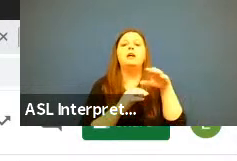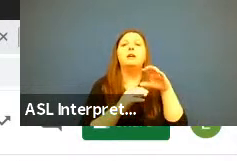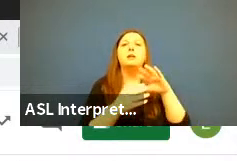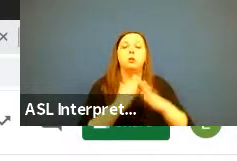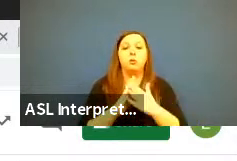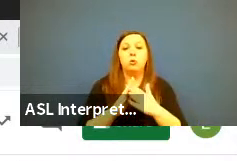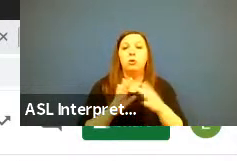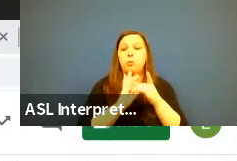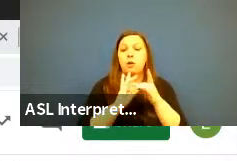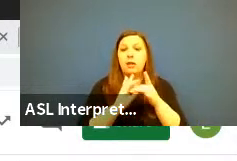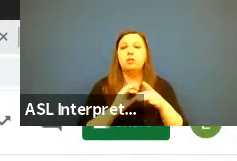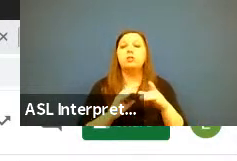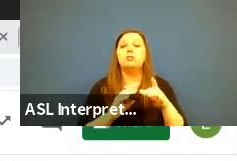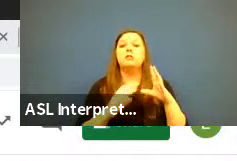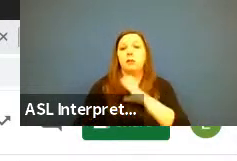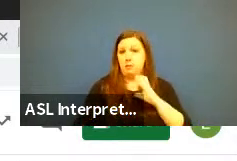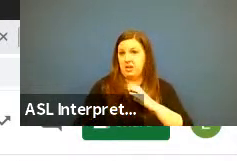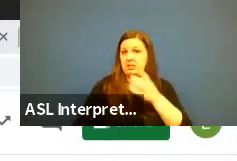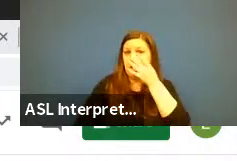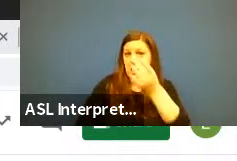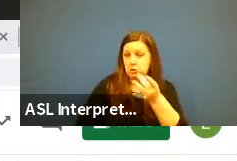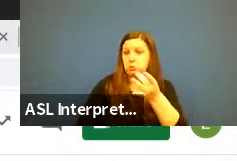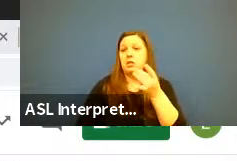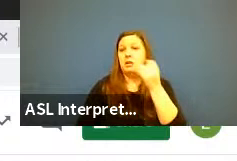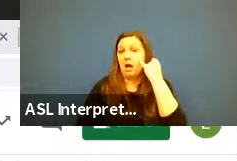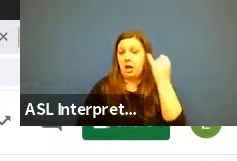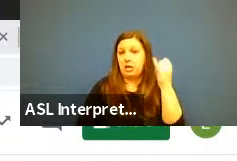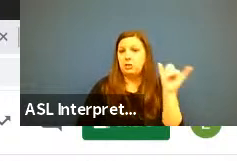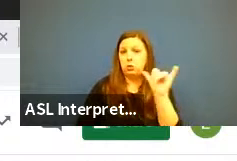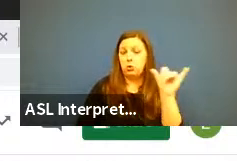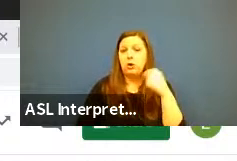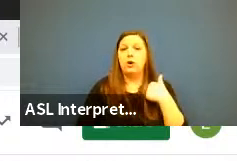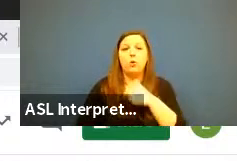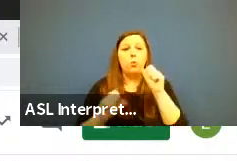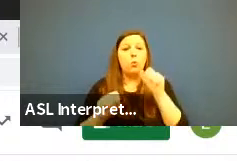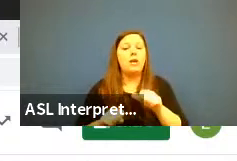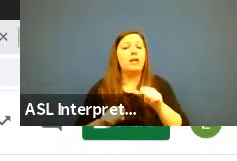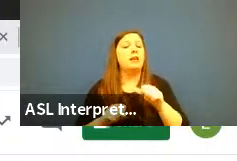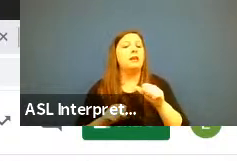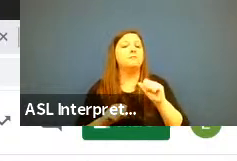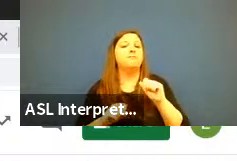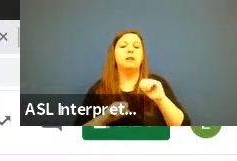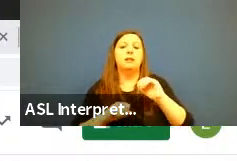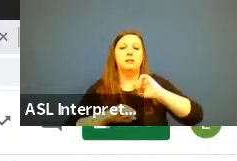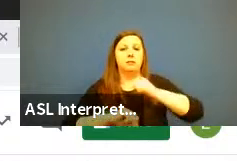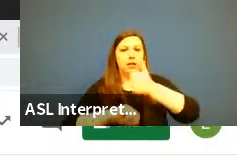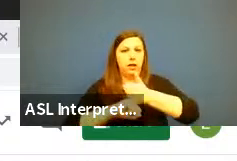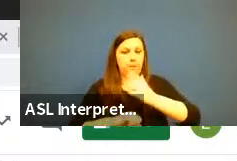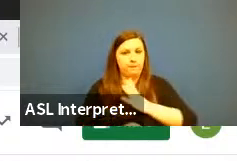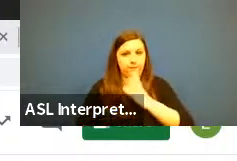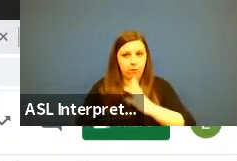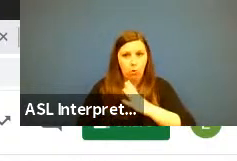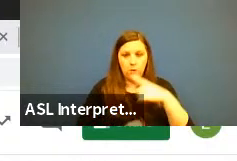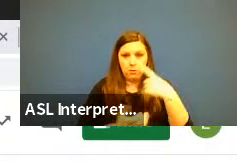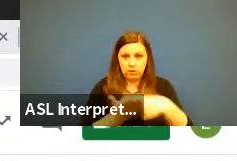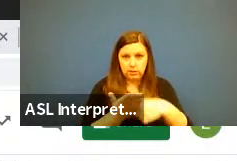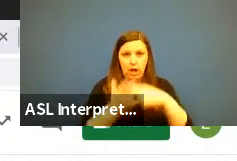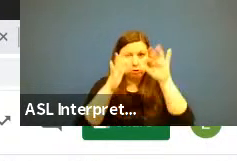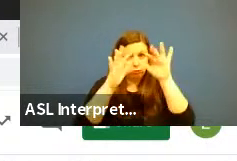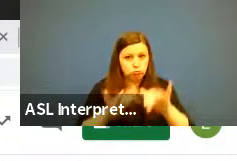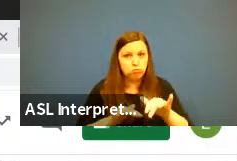well. And, we can formalize all of this discussion in the Cognia report.